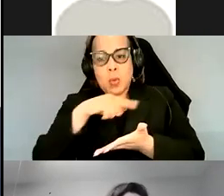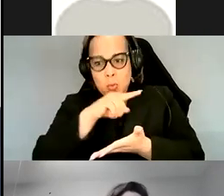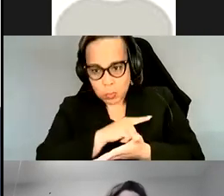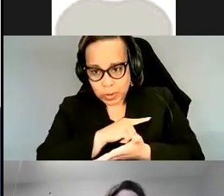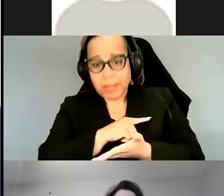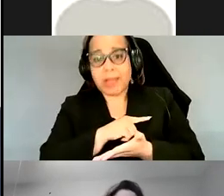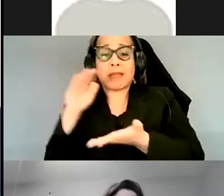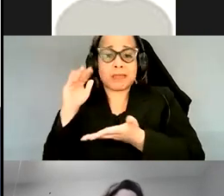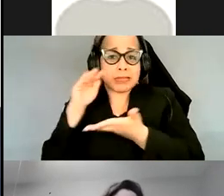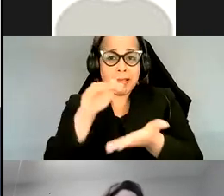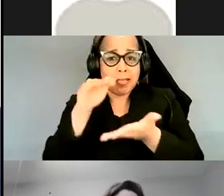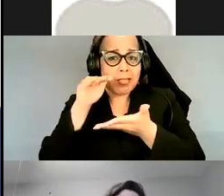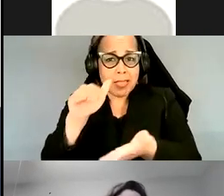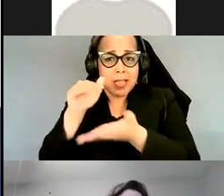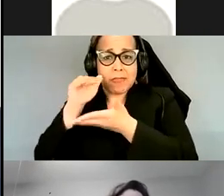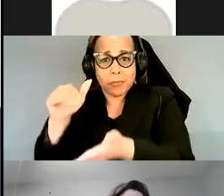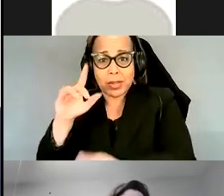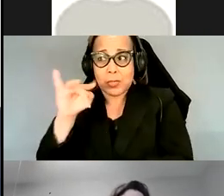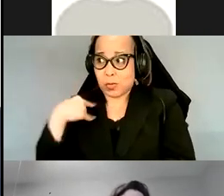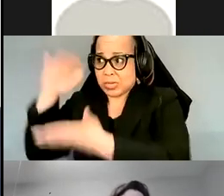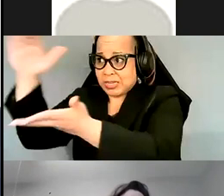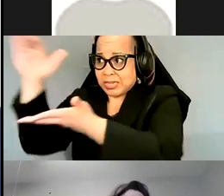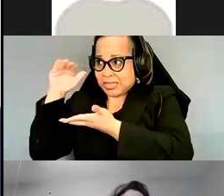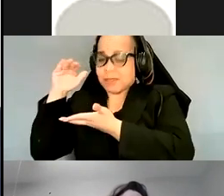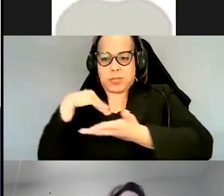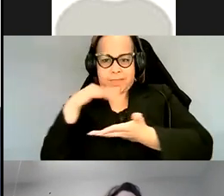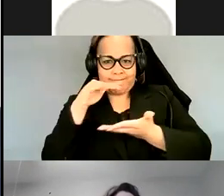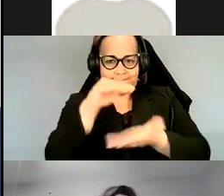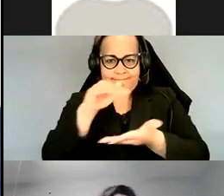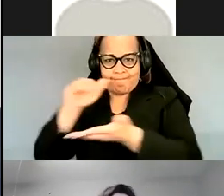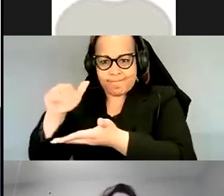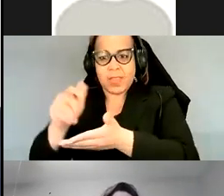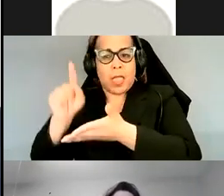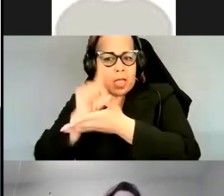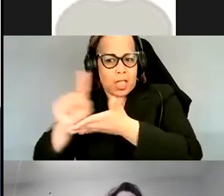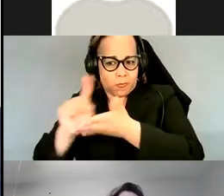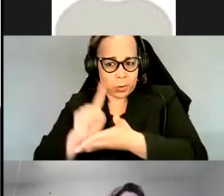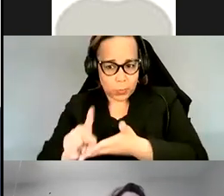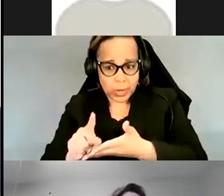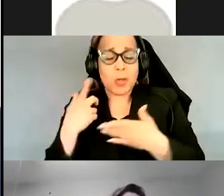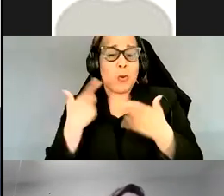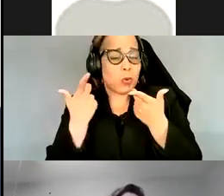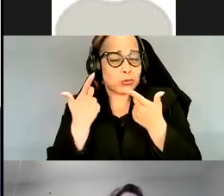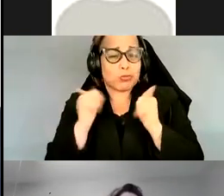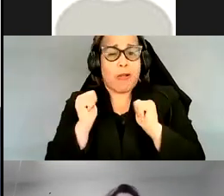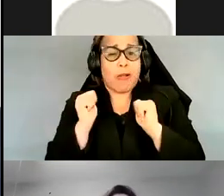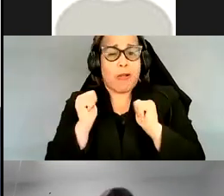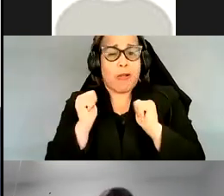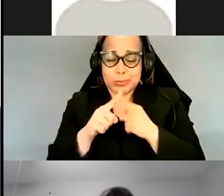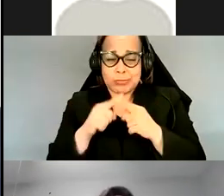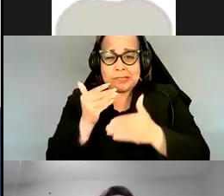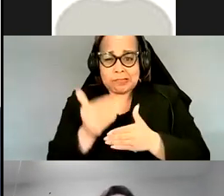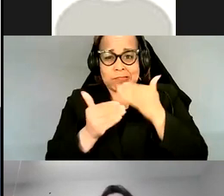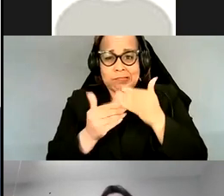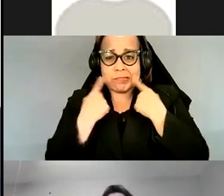are delivering every single dose that's coming into the city every week, and we are trying our hardest to get through all